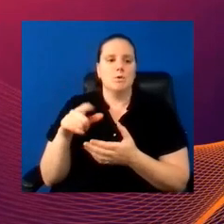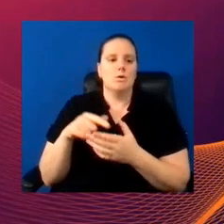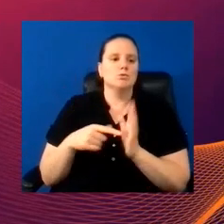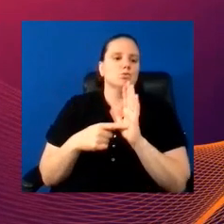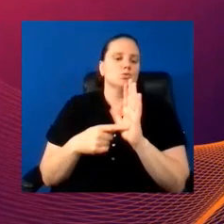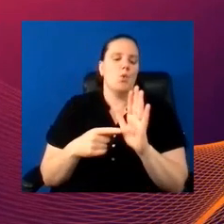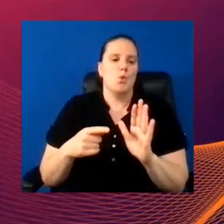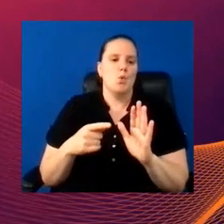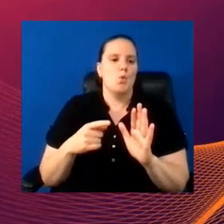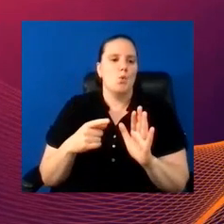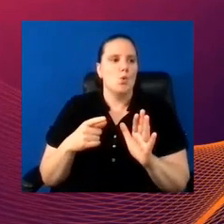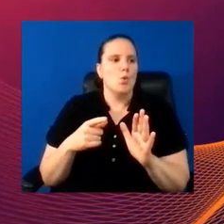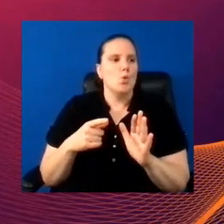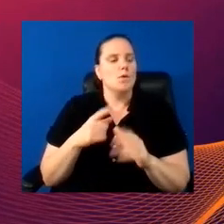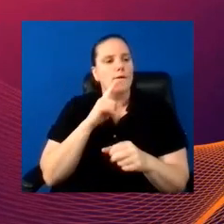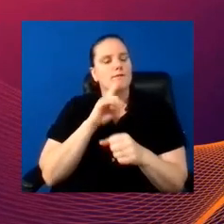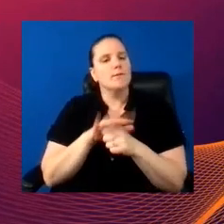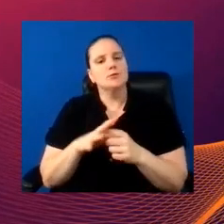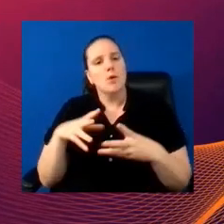or acceptance.